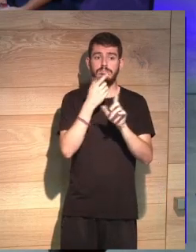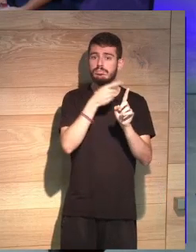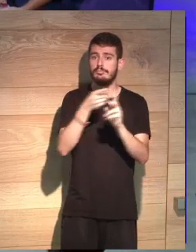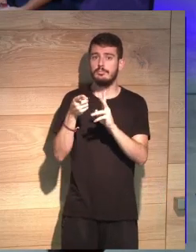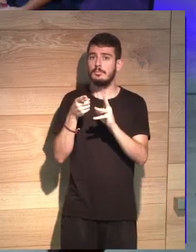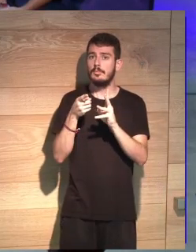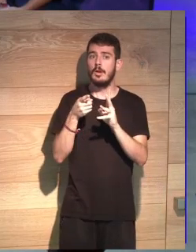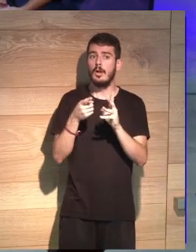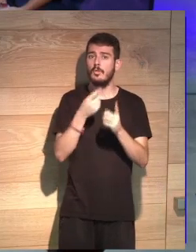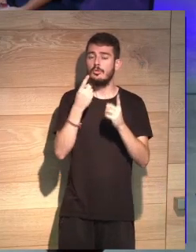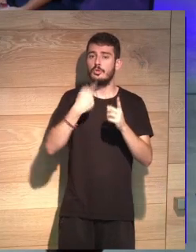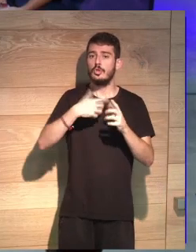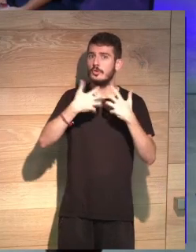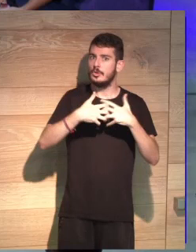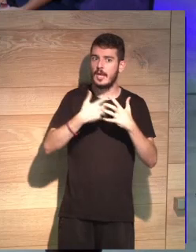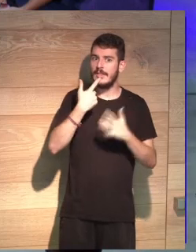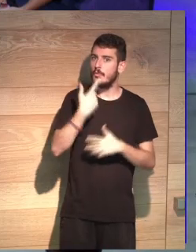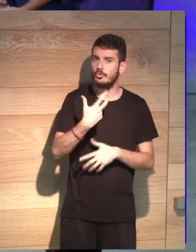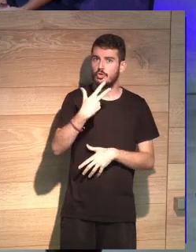you that their children